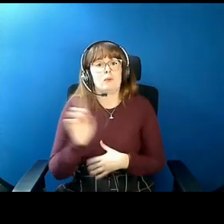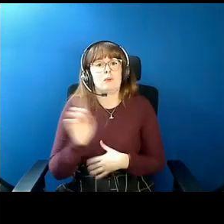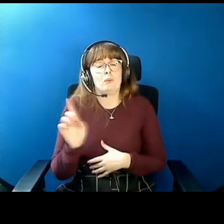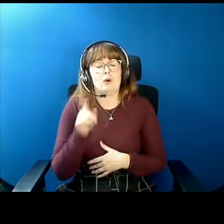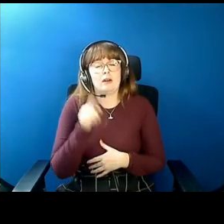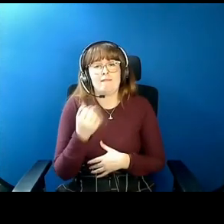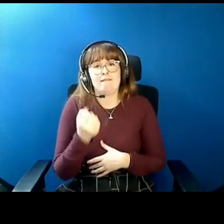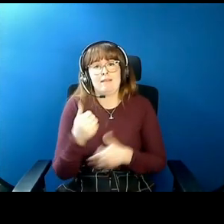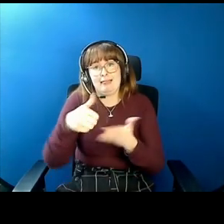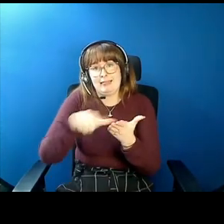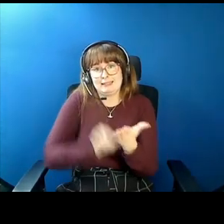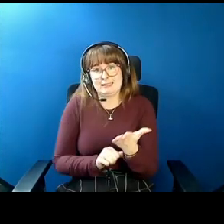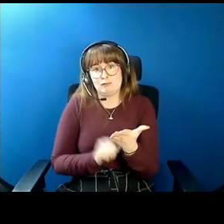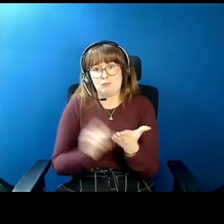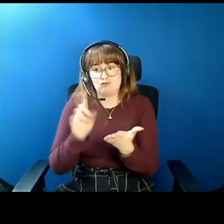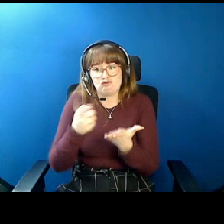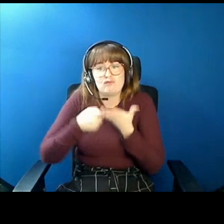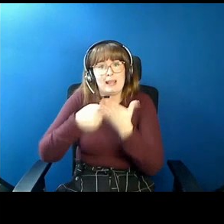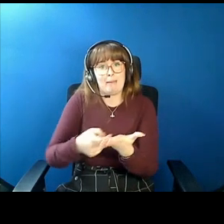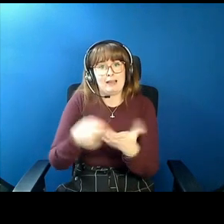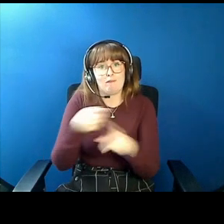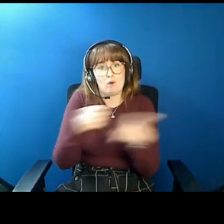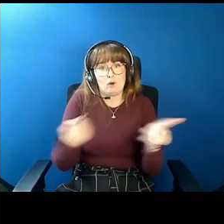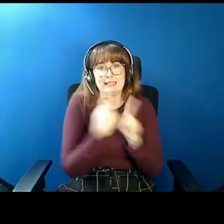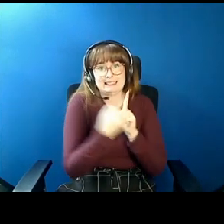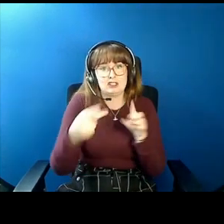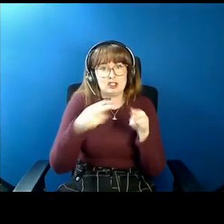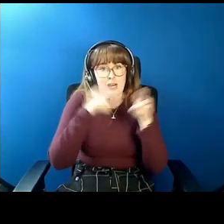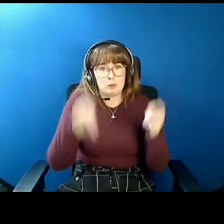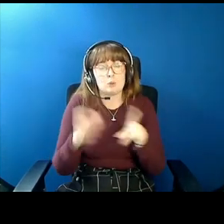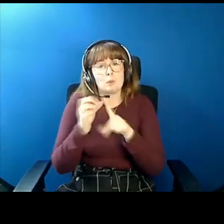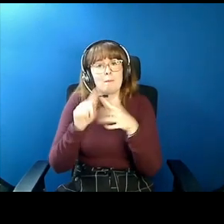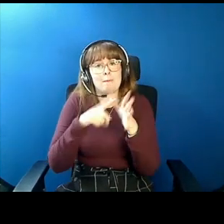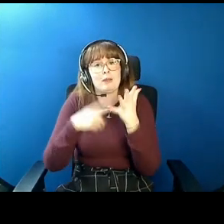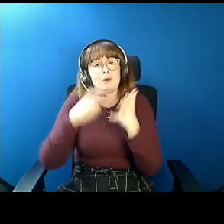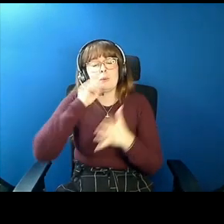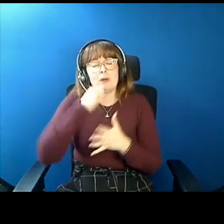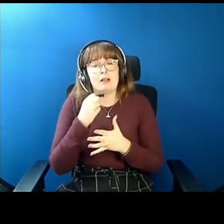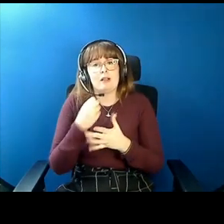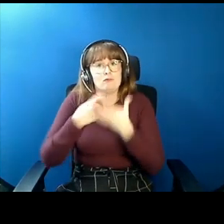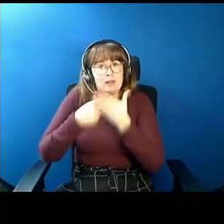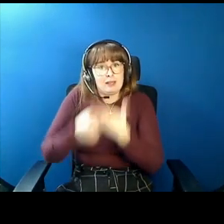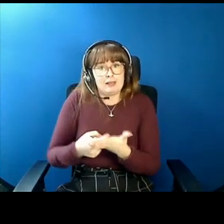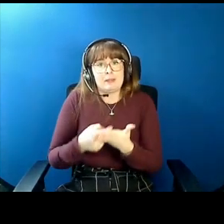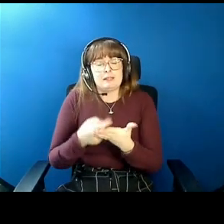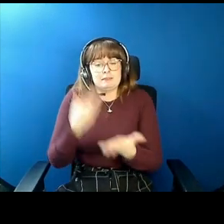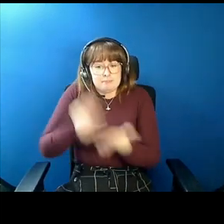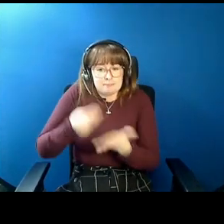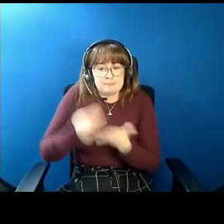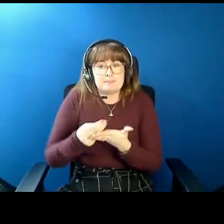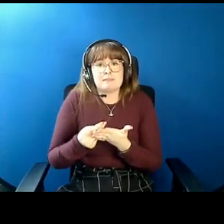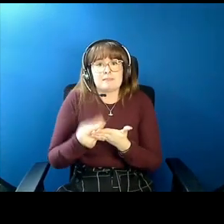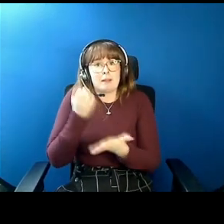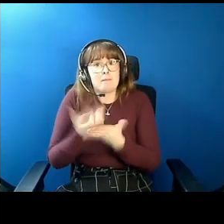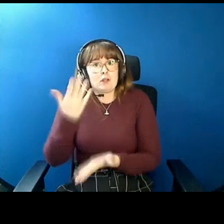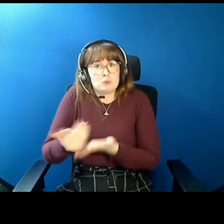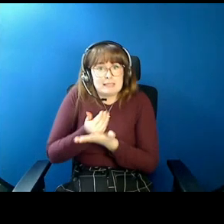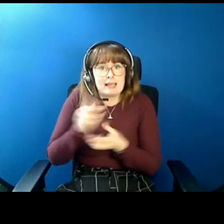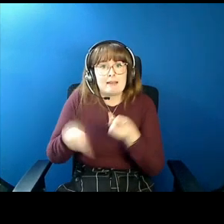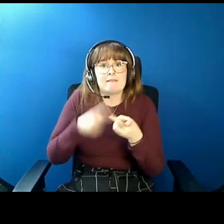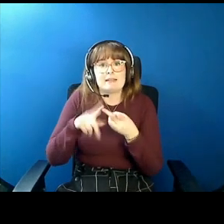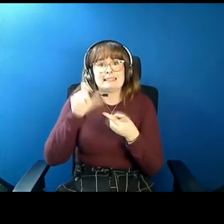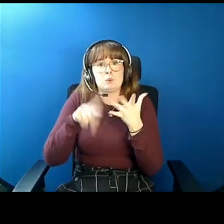at the property level. And for each property, Pete estimates the measure costs, the savings in terms of energy saved, CO2 emissions saved, and